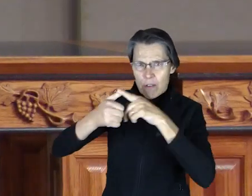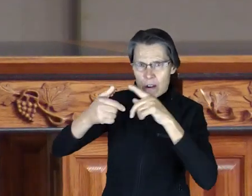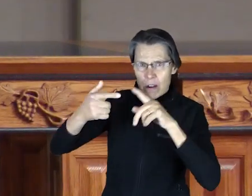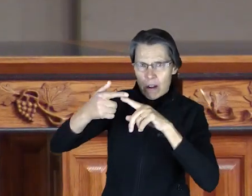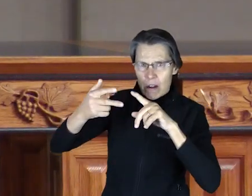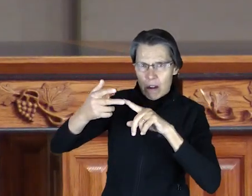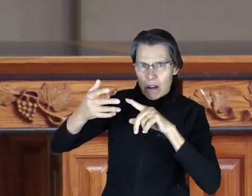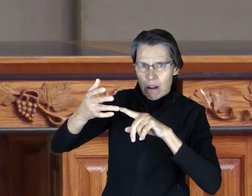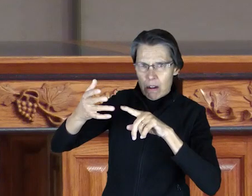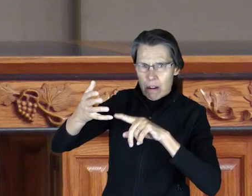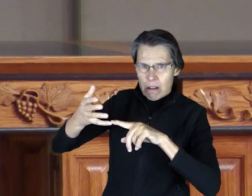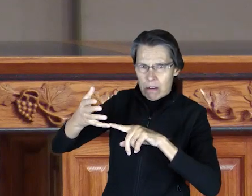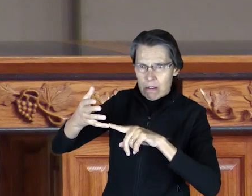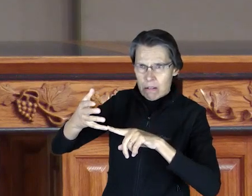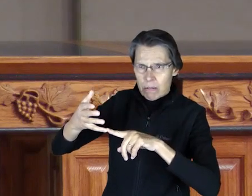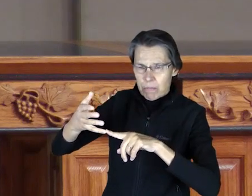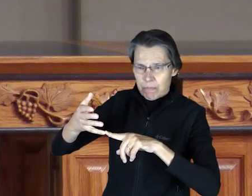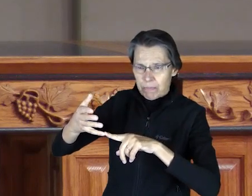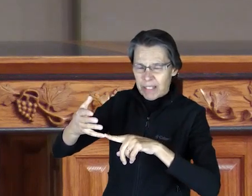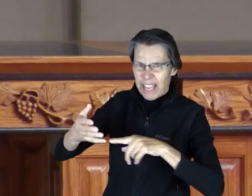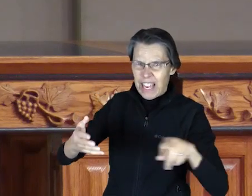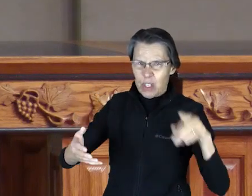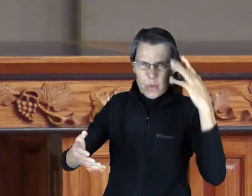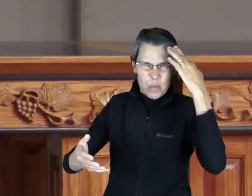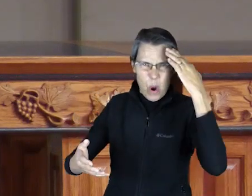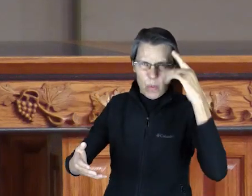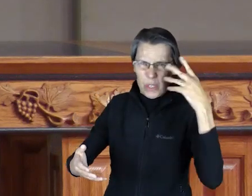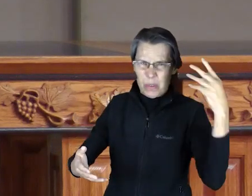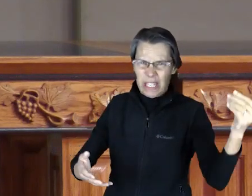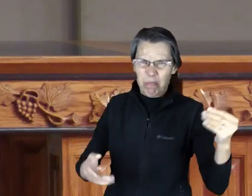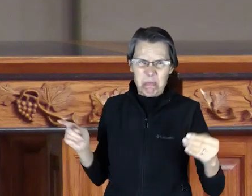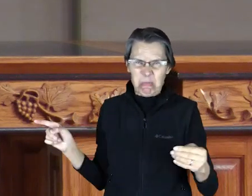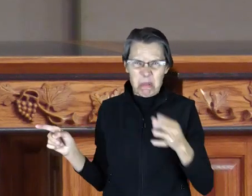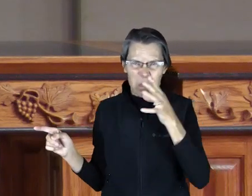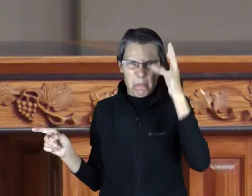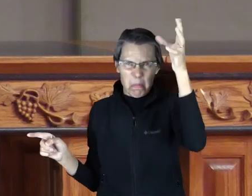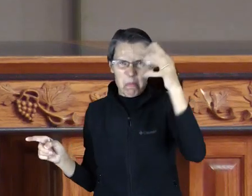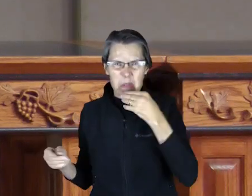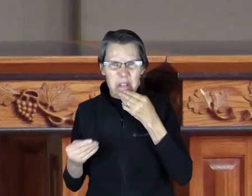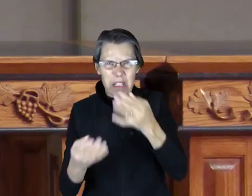their grandparents are going to give them cake even if you don't want them to.